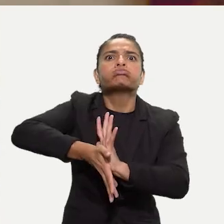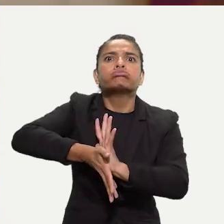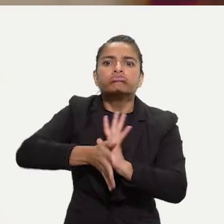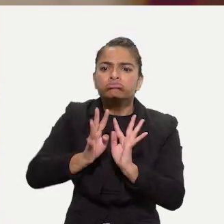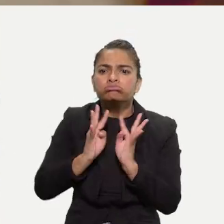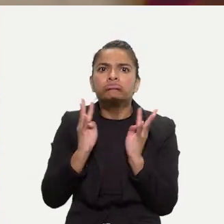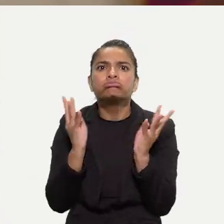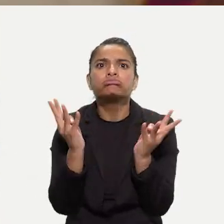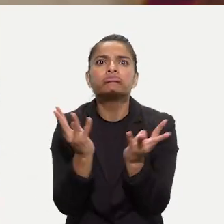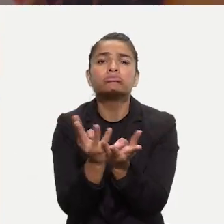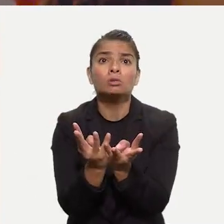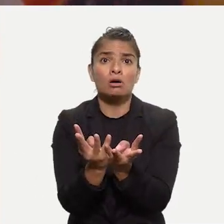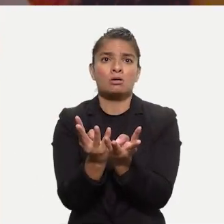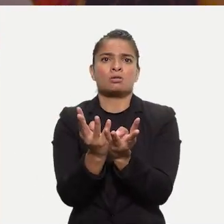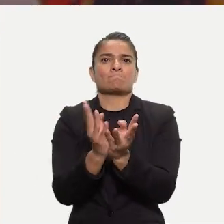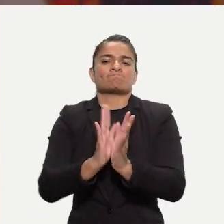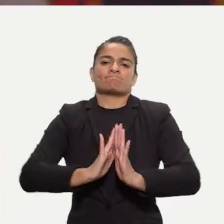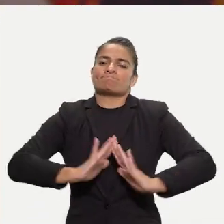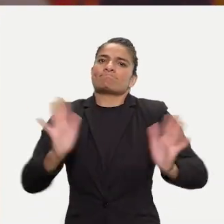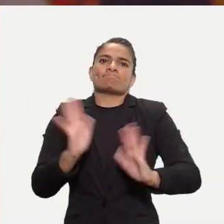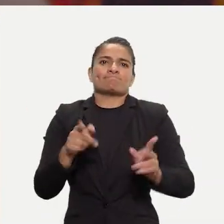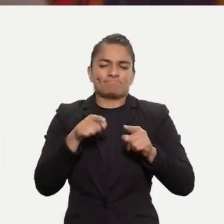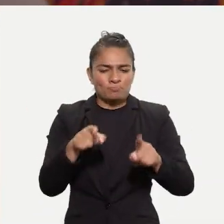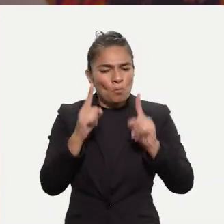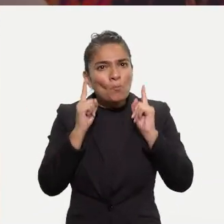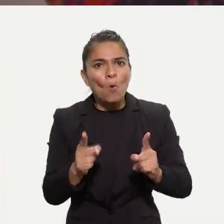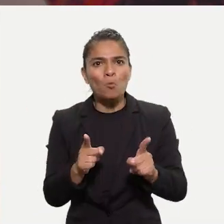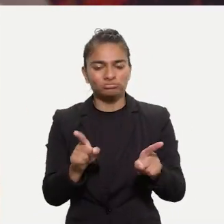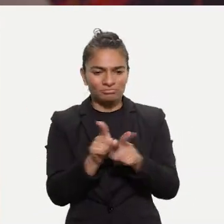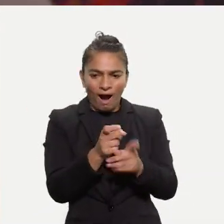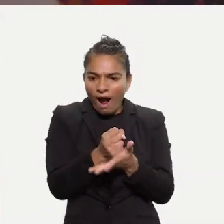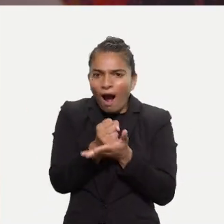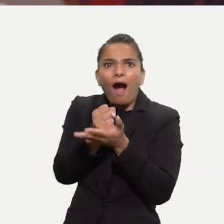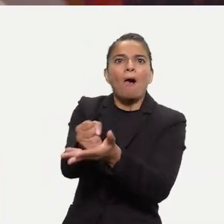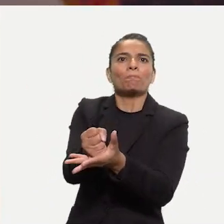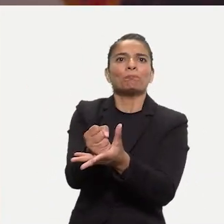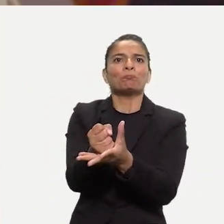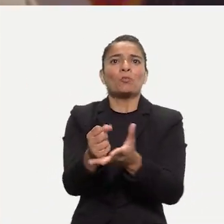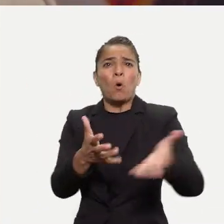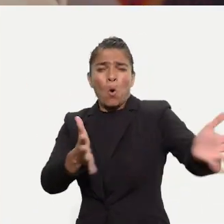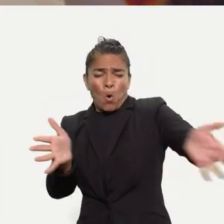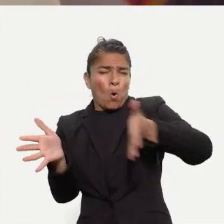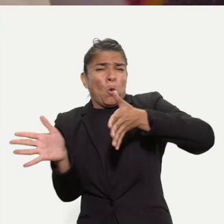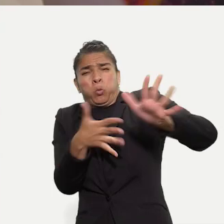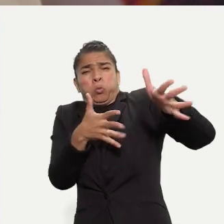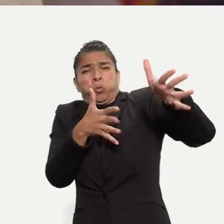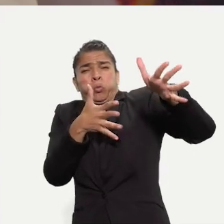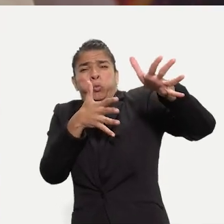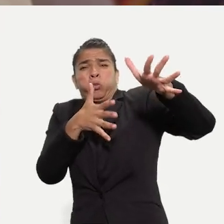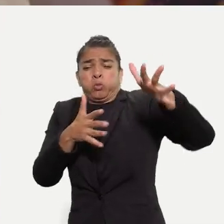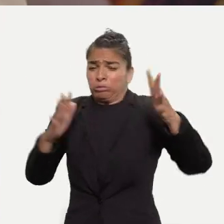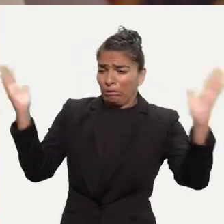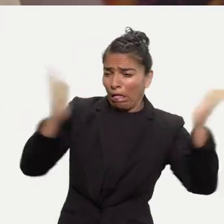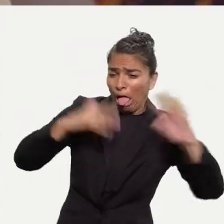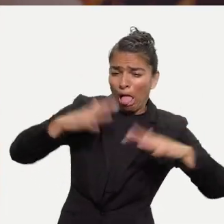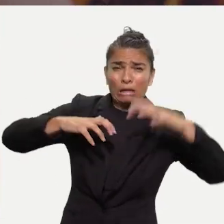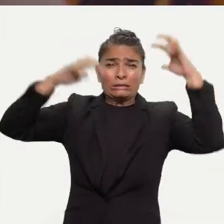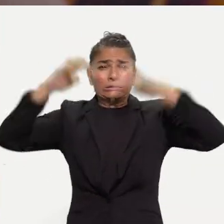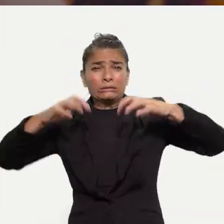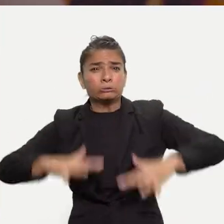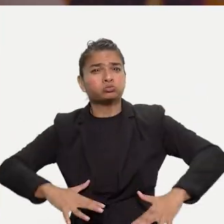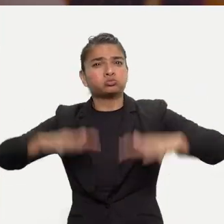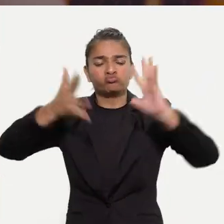destroyed, households and everything. And the mangrove played a very important role on these difficult moments. It